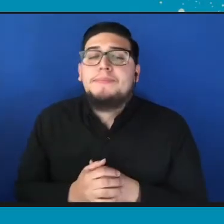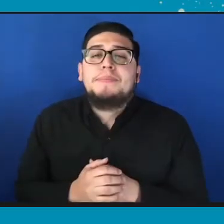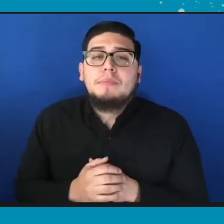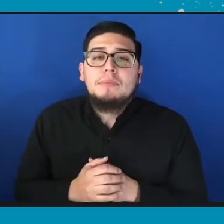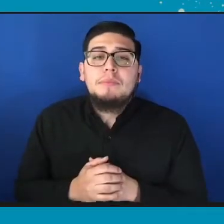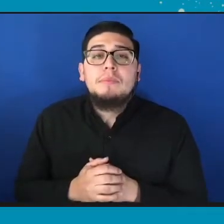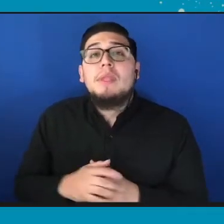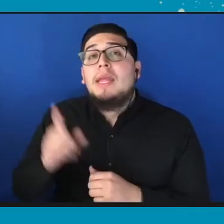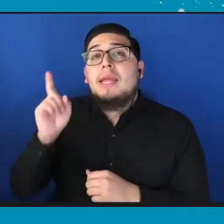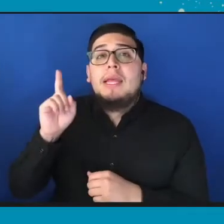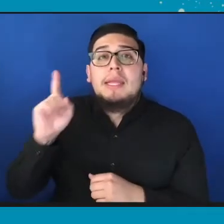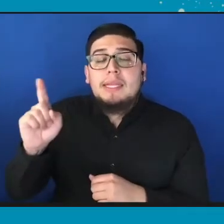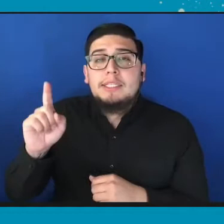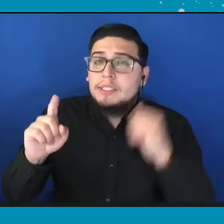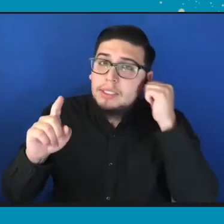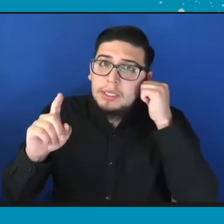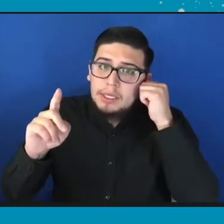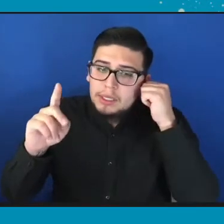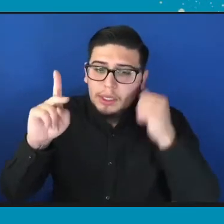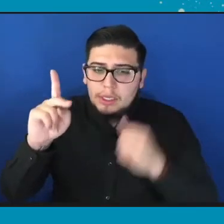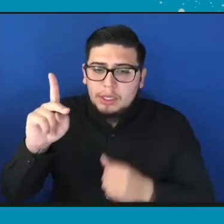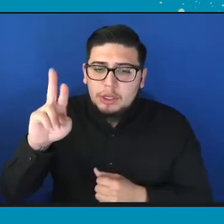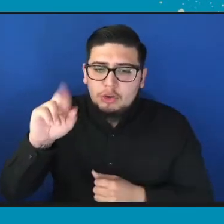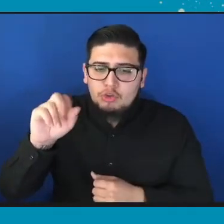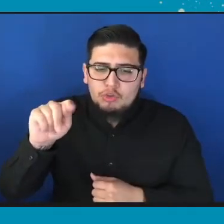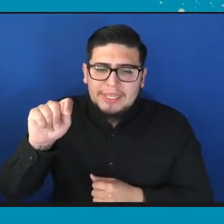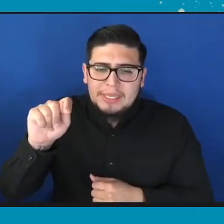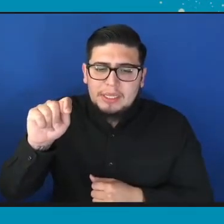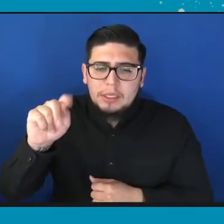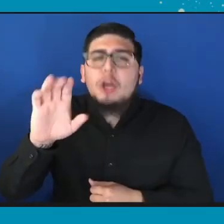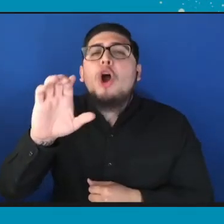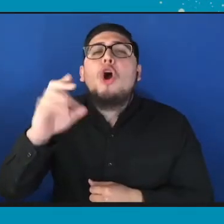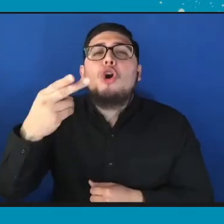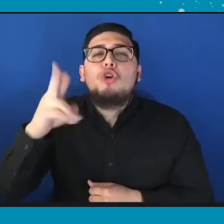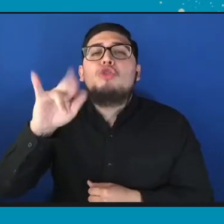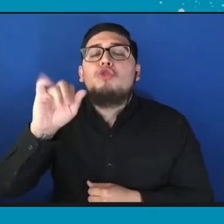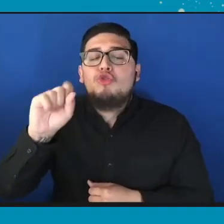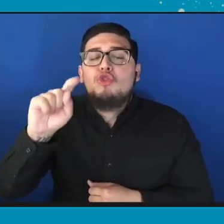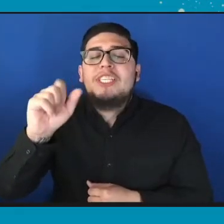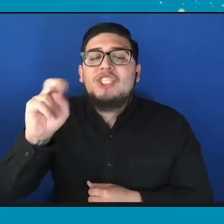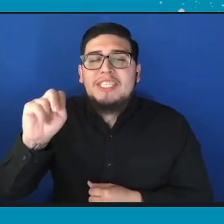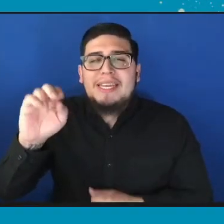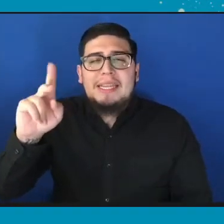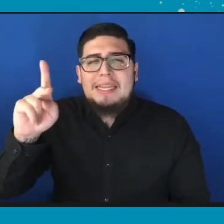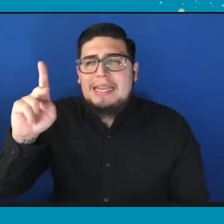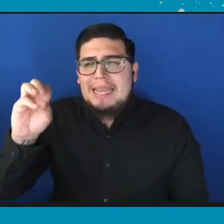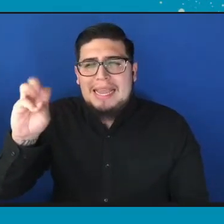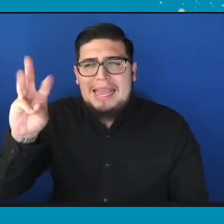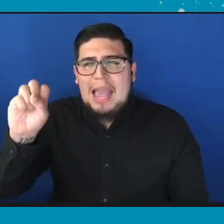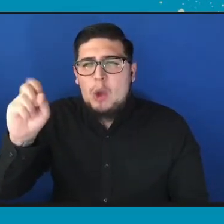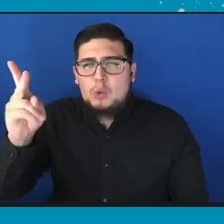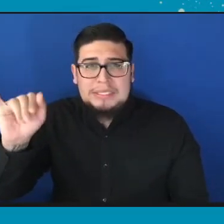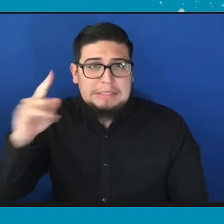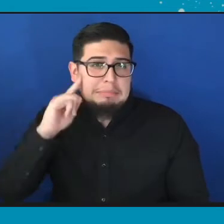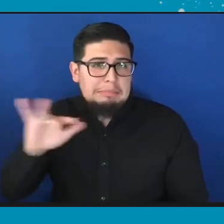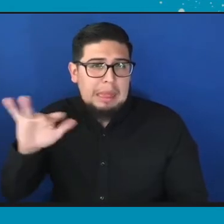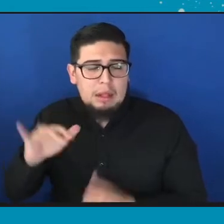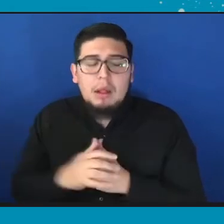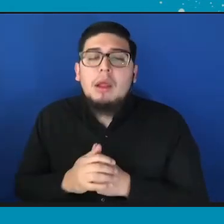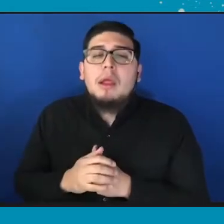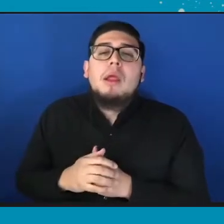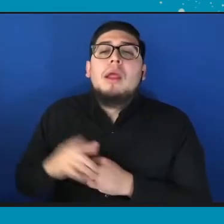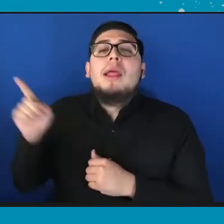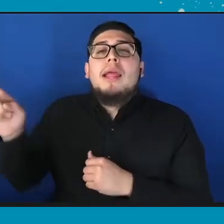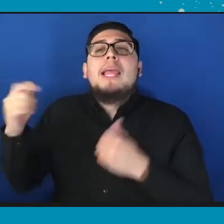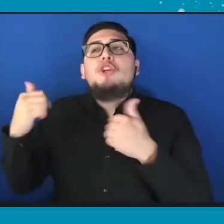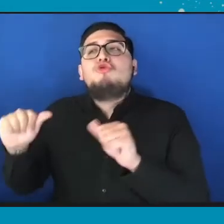This is Chris Jankowski. He's very clear. They had a plan to take over these state legislators and then take over